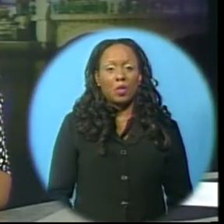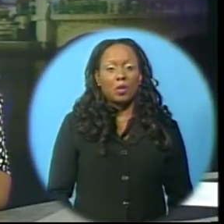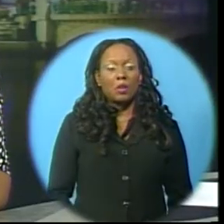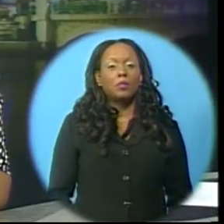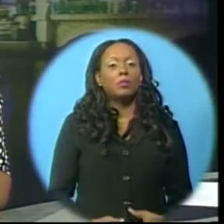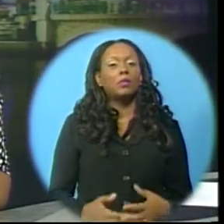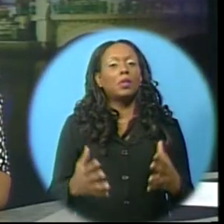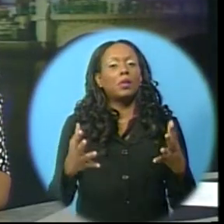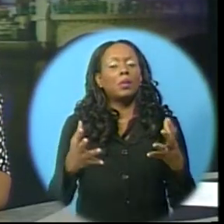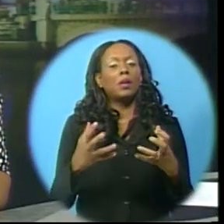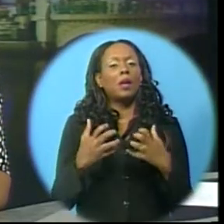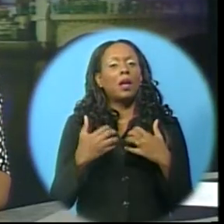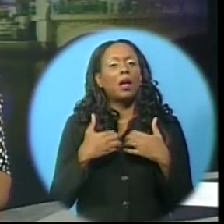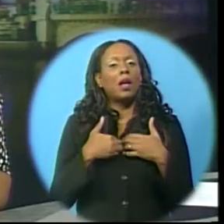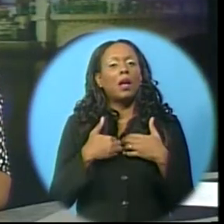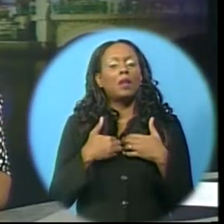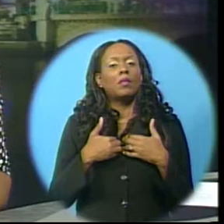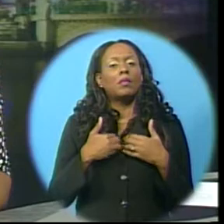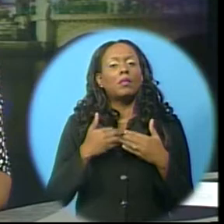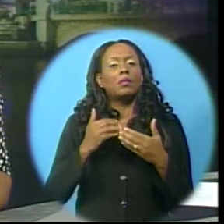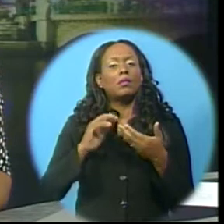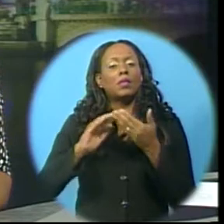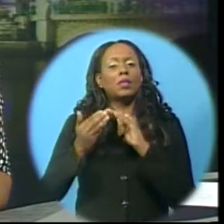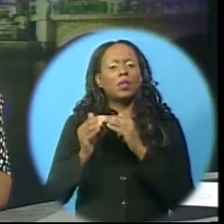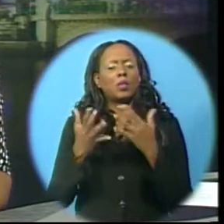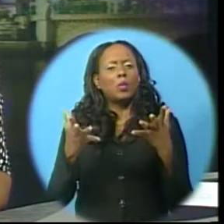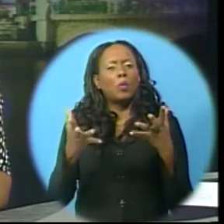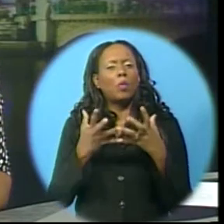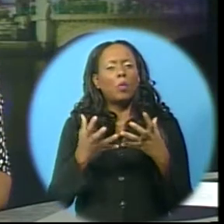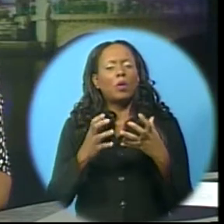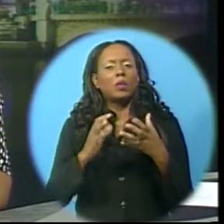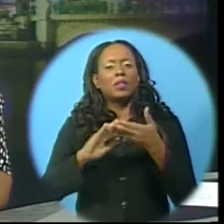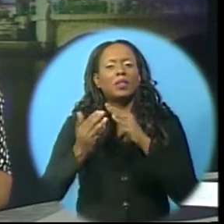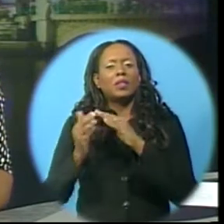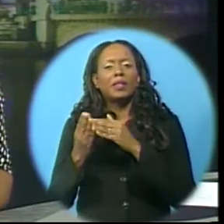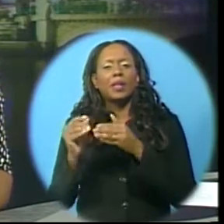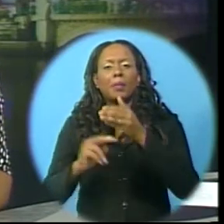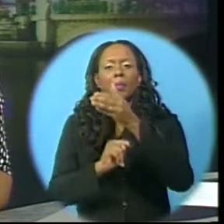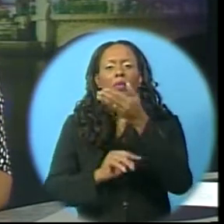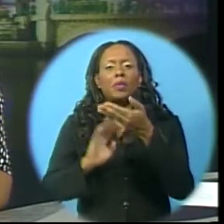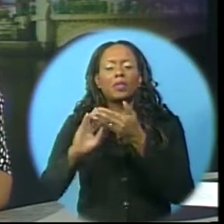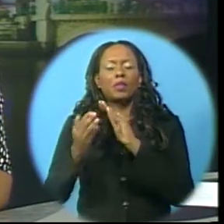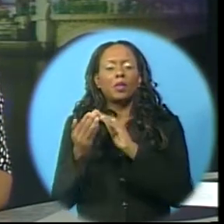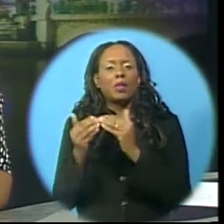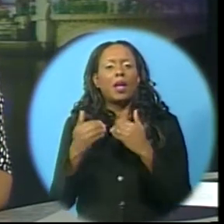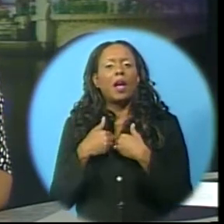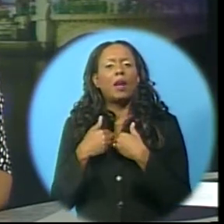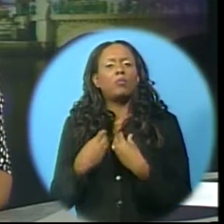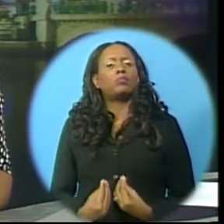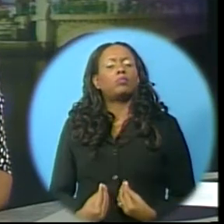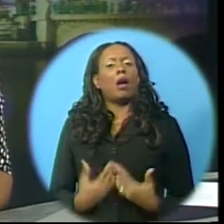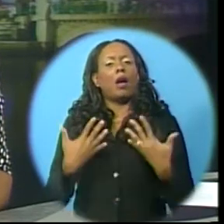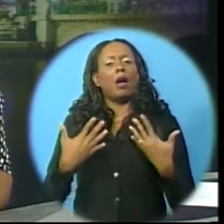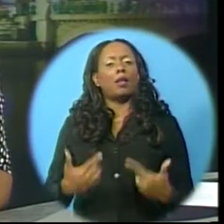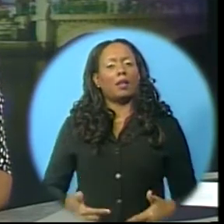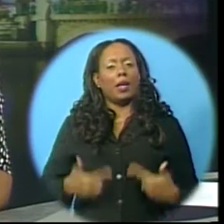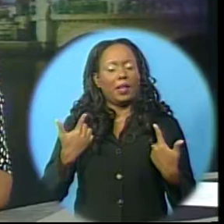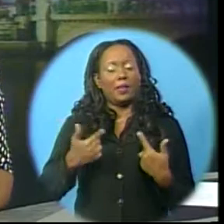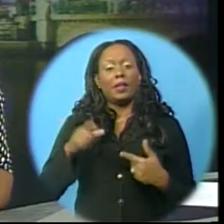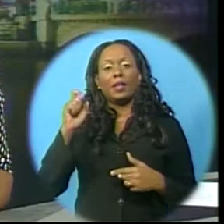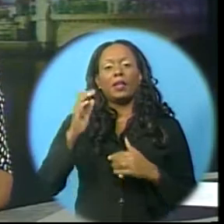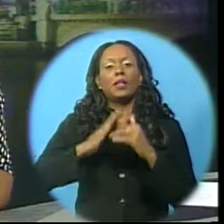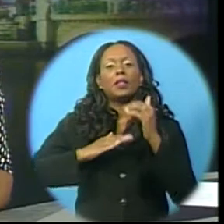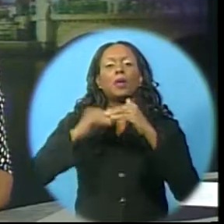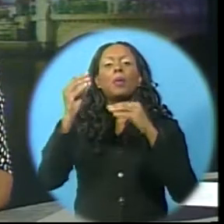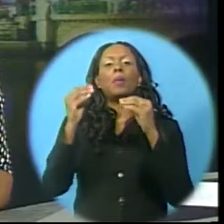Well, to breathe new life into the city, you have to build more high-rise housing solutions. That's the view of former Chief Town Planner Leonard St. Hill.